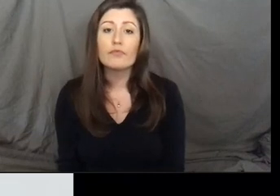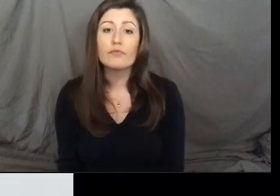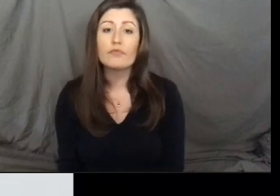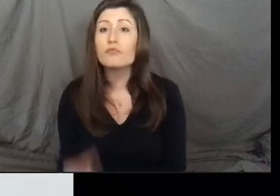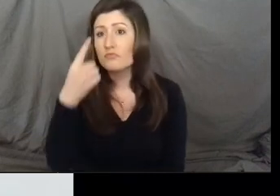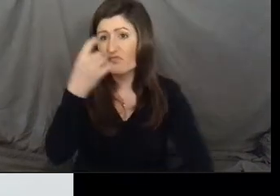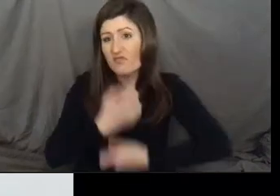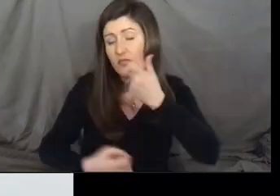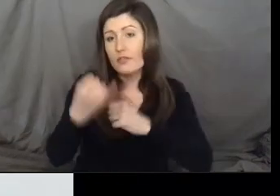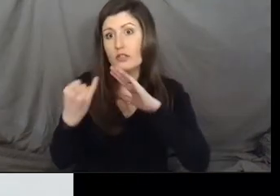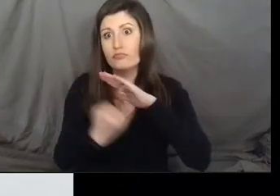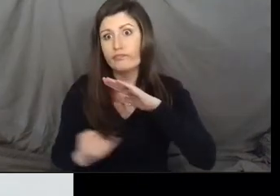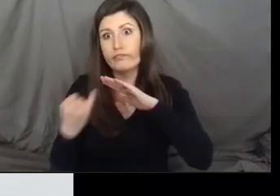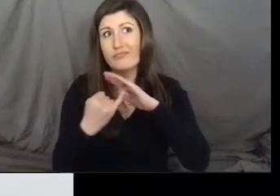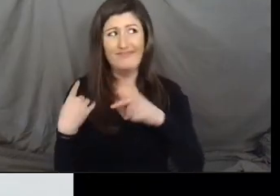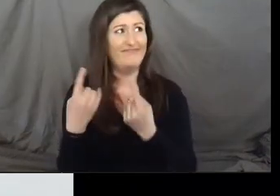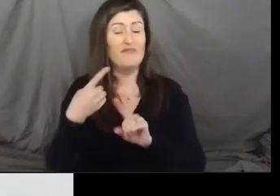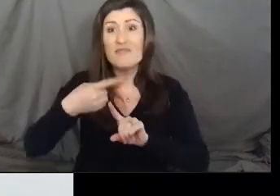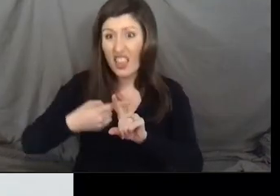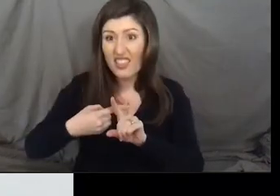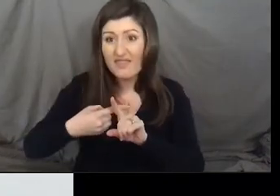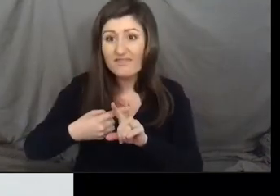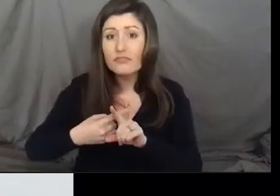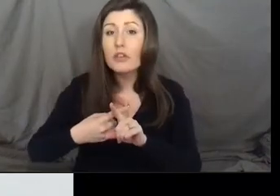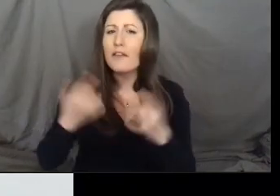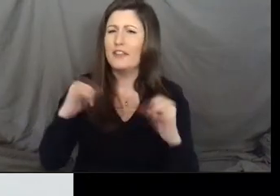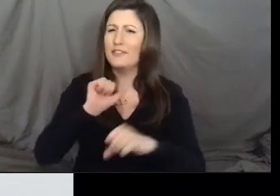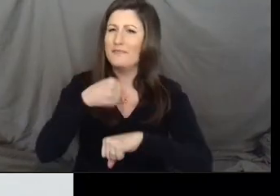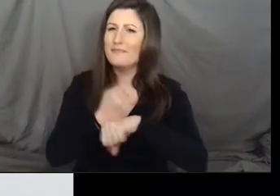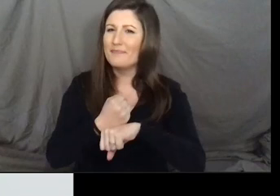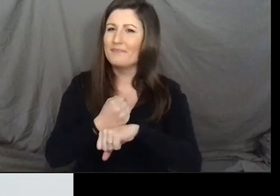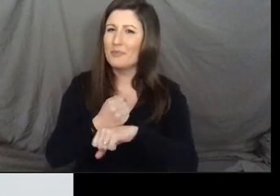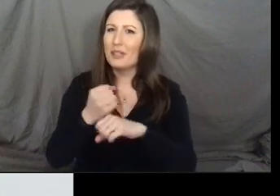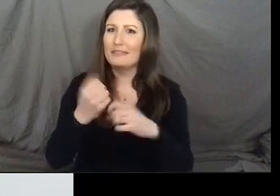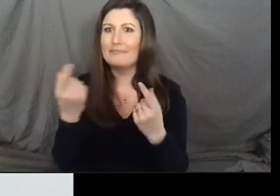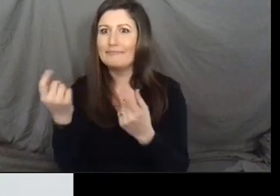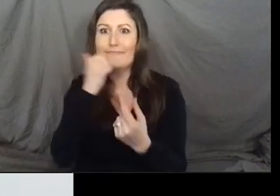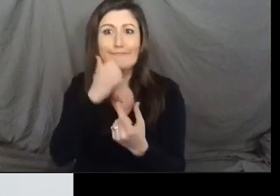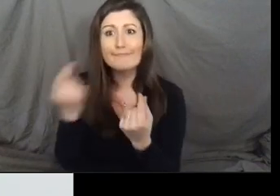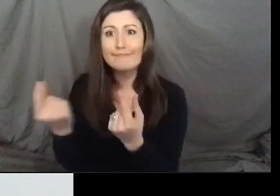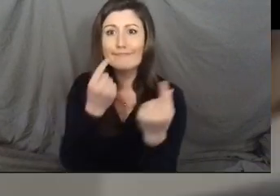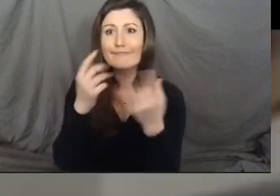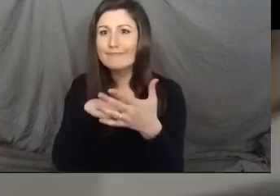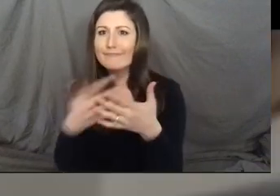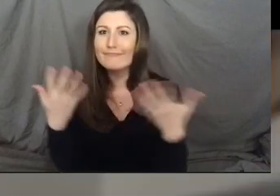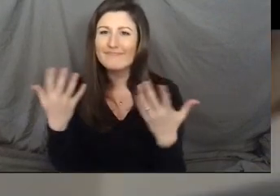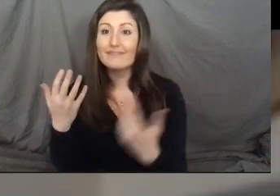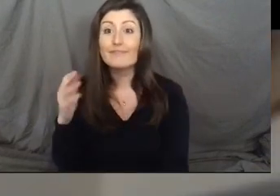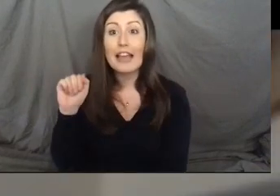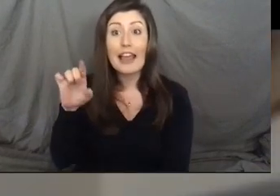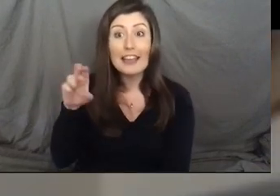Since everybody has been in quarantine for the past month now, we have developed our own routines that we do. Here's Aiden with his quarantine routine.